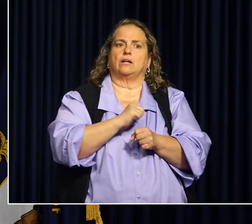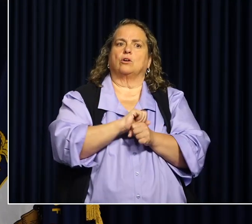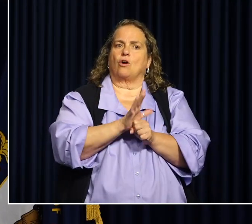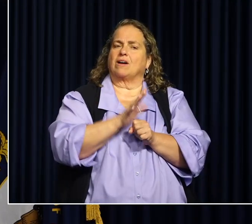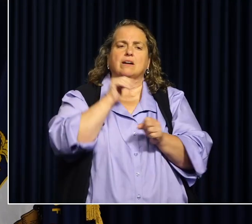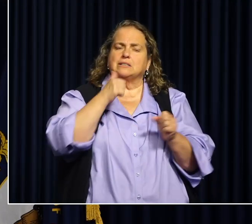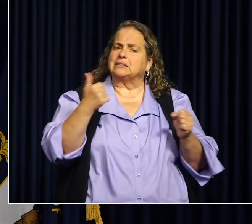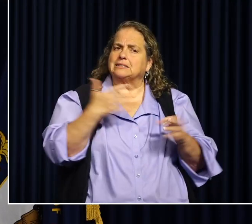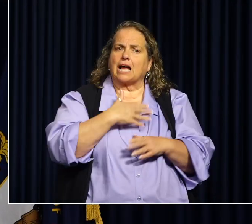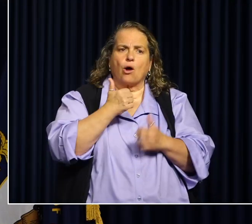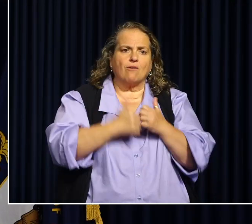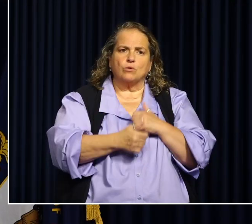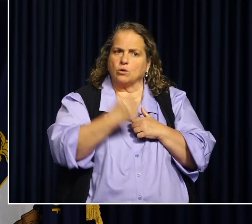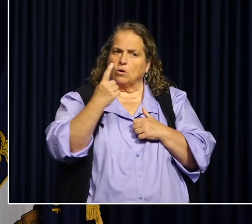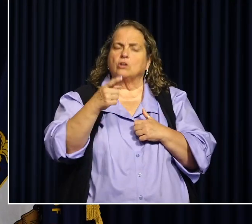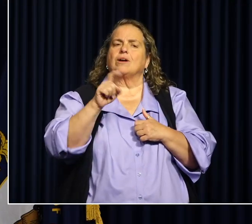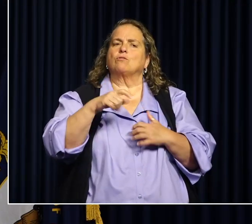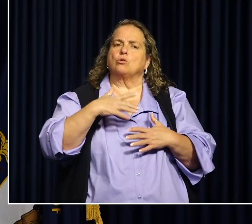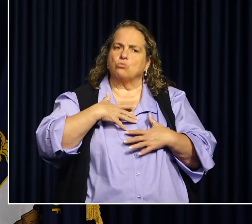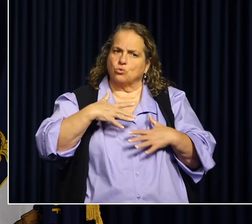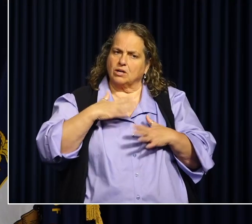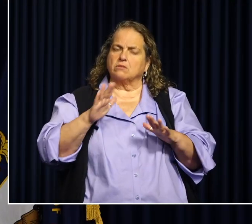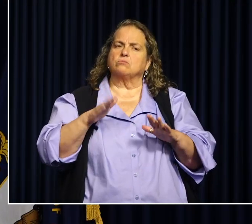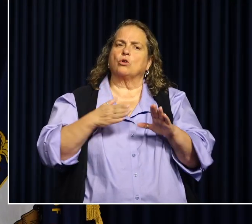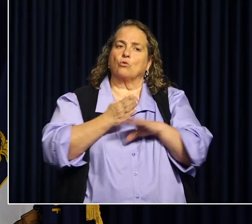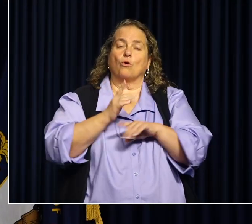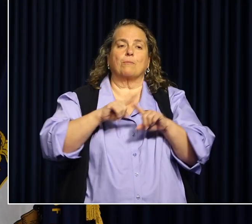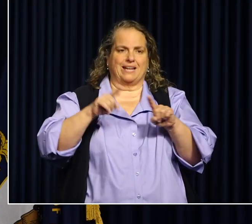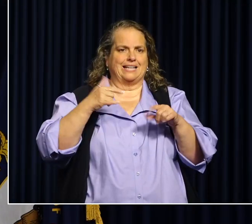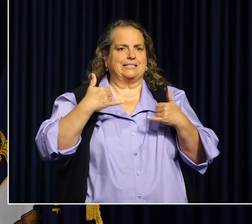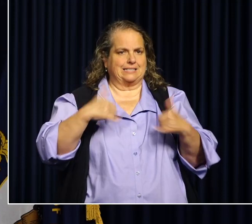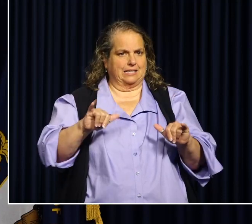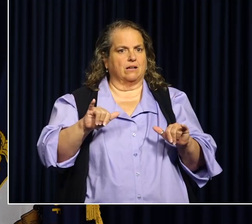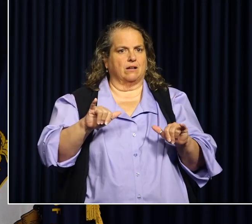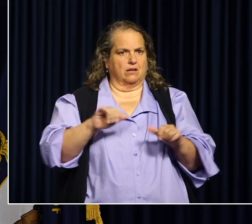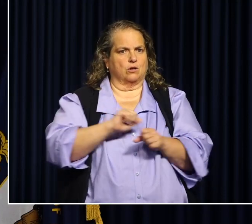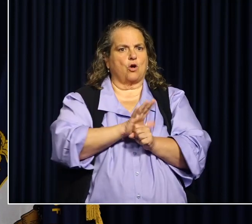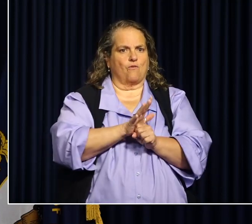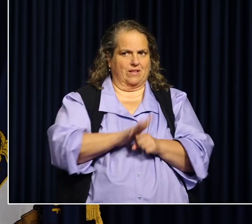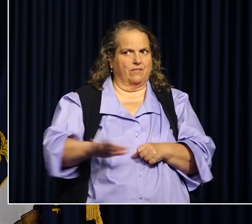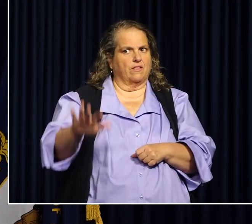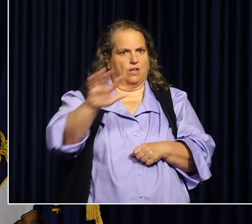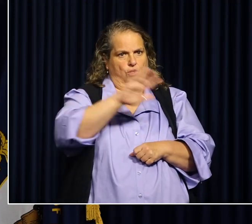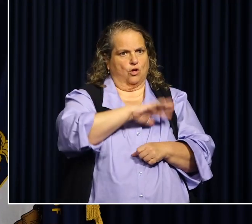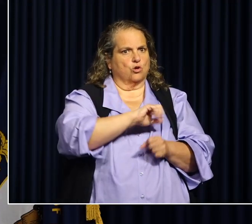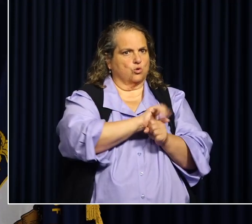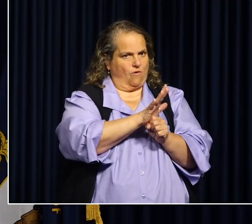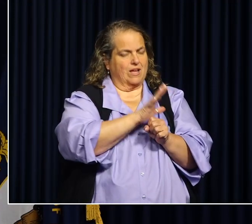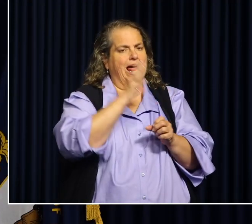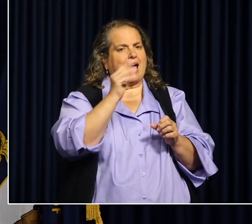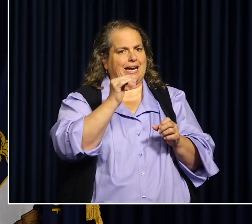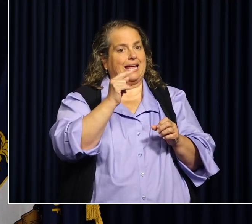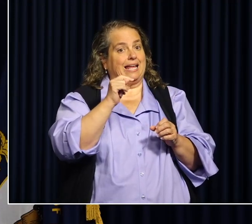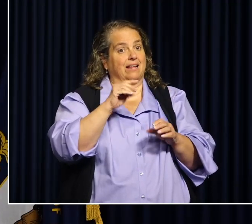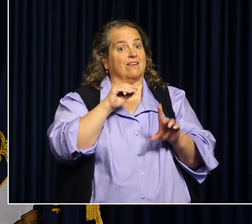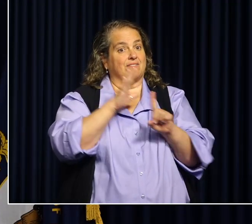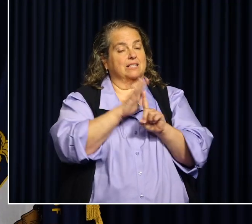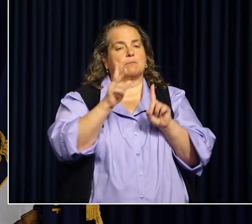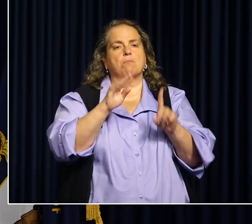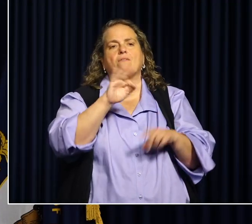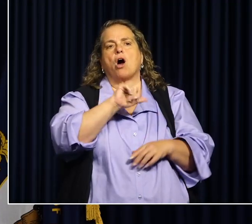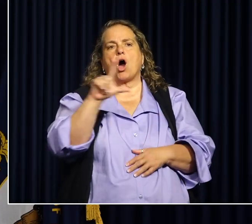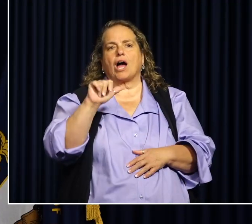We can breathe and move through it, but just that this is still out there and it affects people of all ages. We have